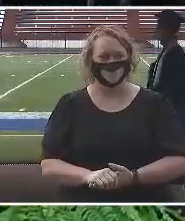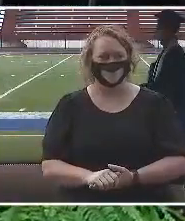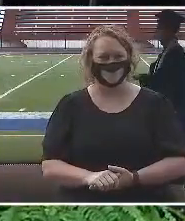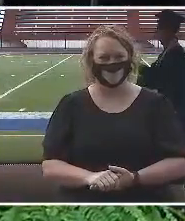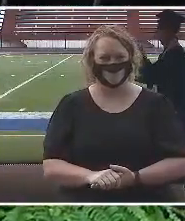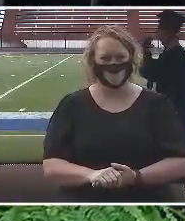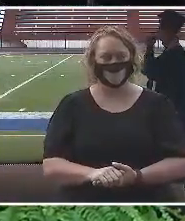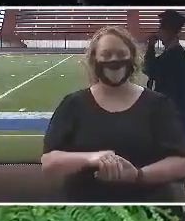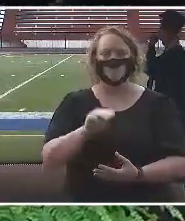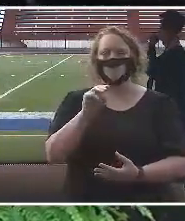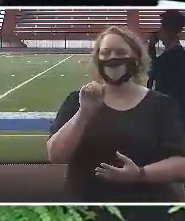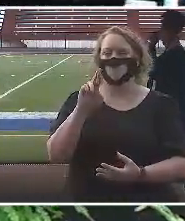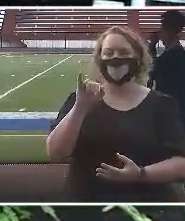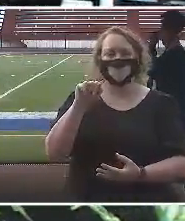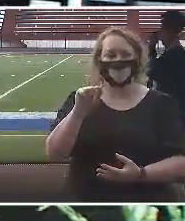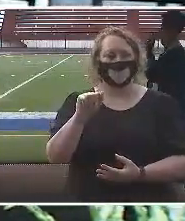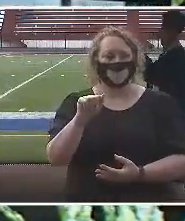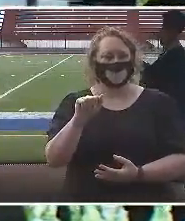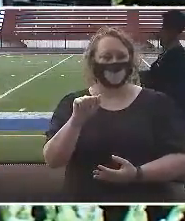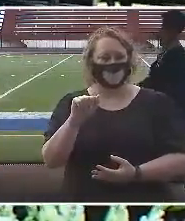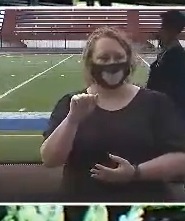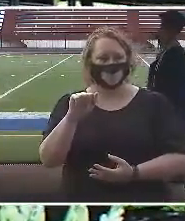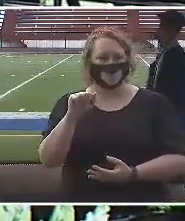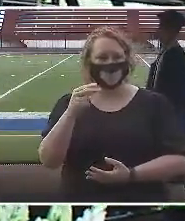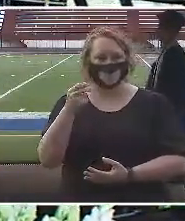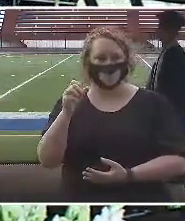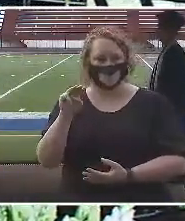Malia Ham.